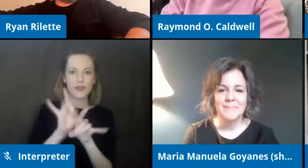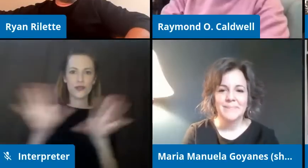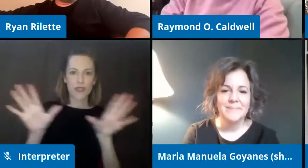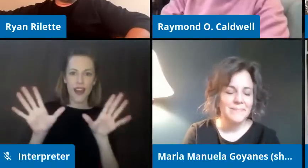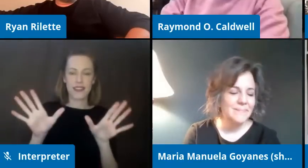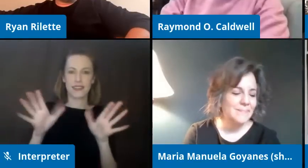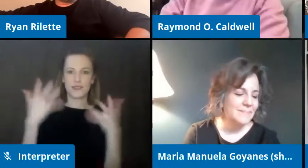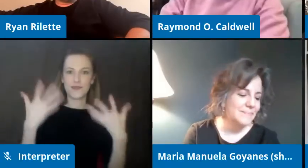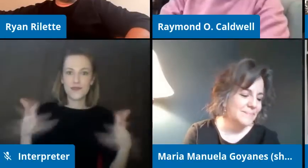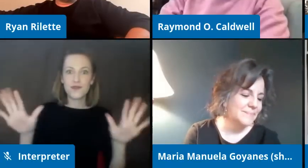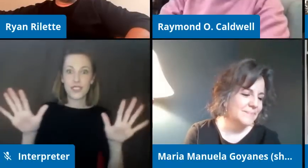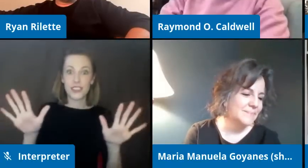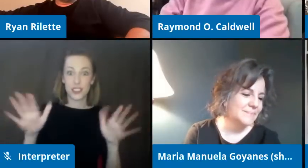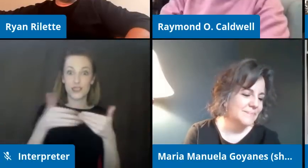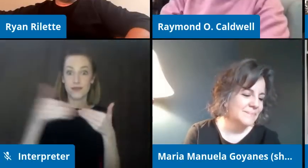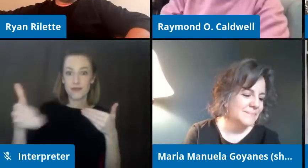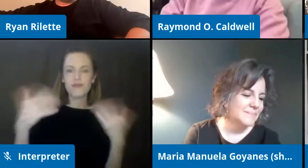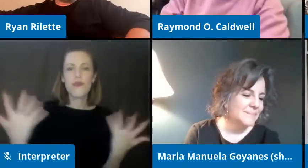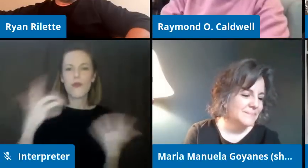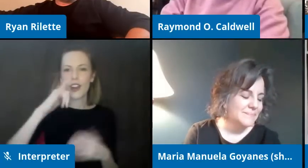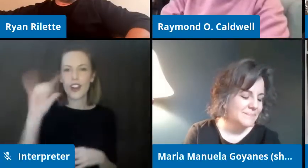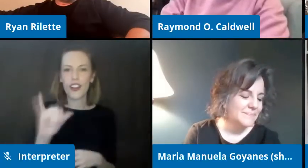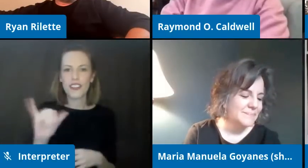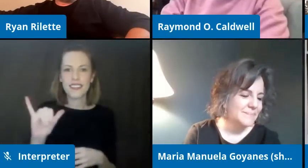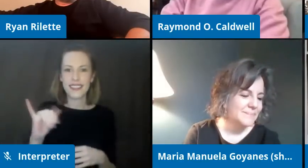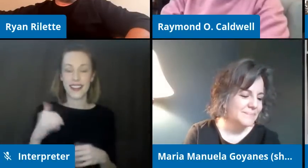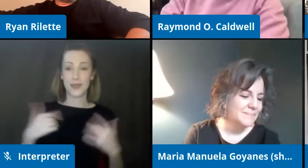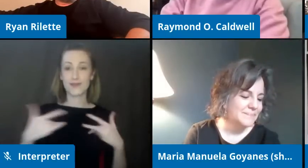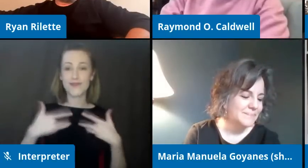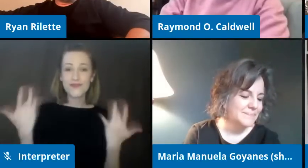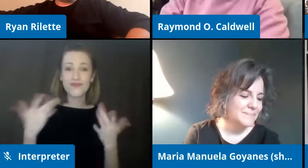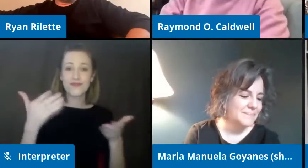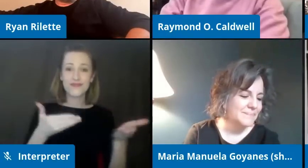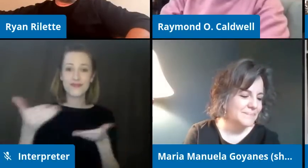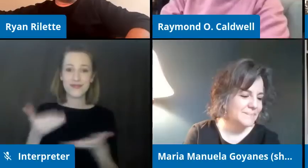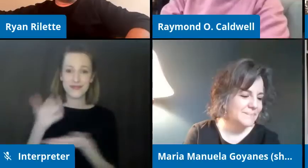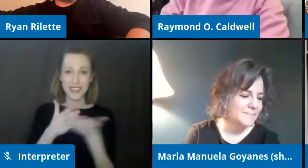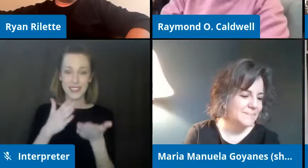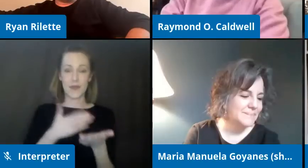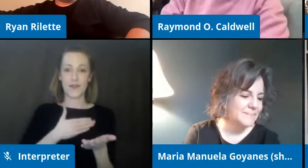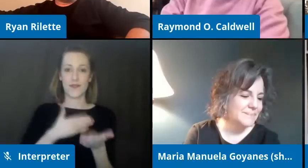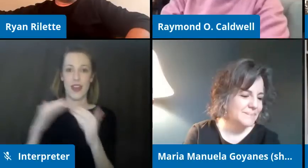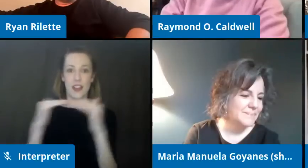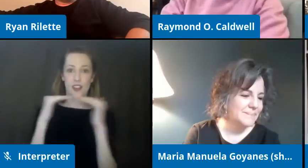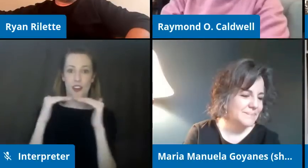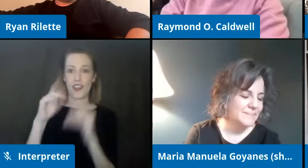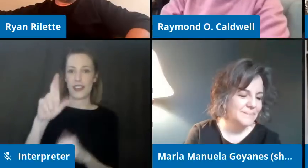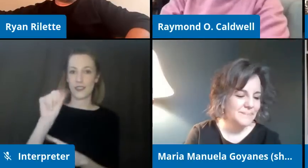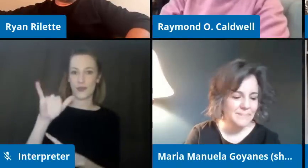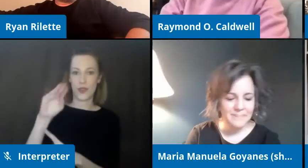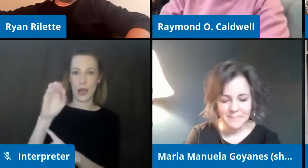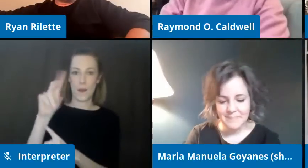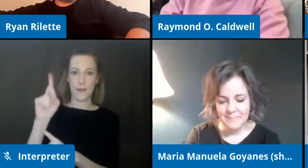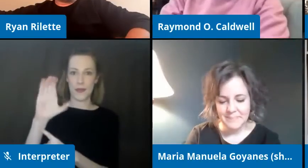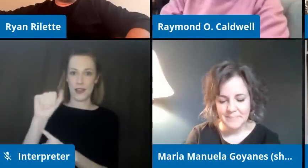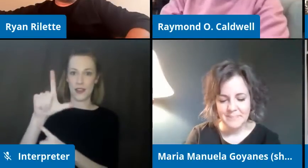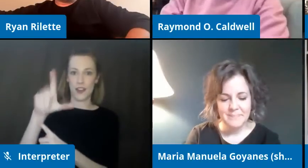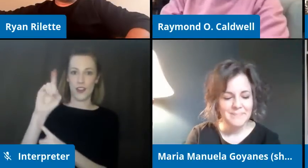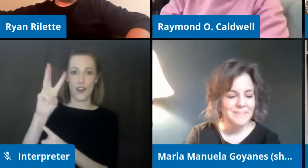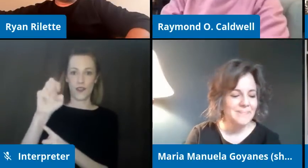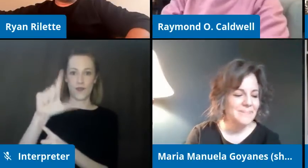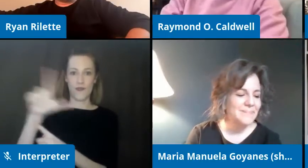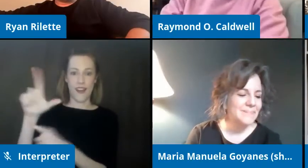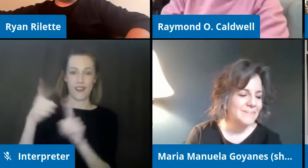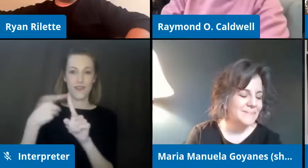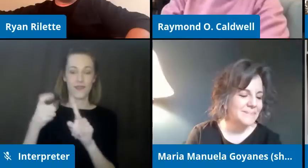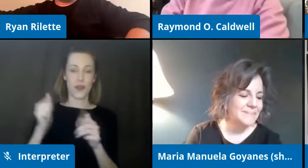crisis passes. So I'm delighted to welcome some of my colleagues, Raymond O. Caldwell of Theater Alliance, a fantastic, relatively